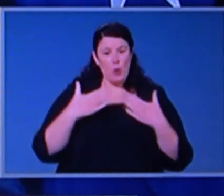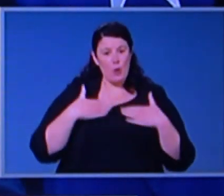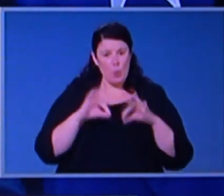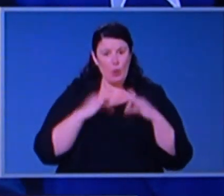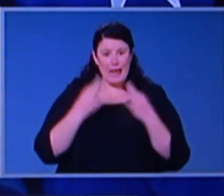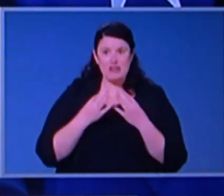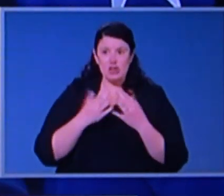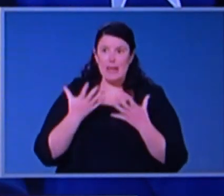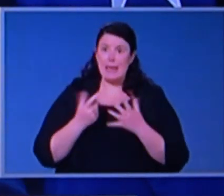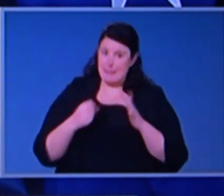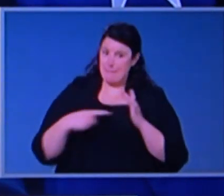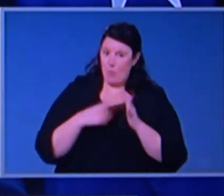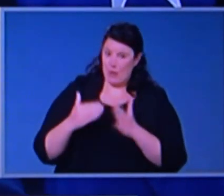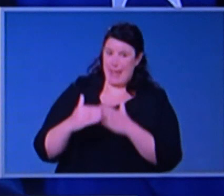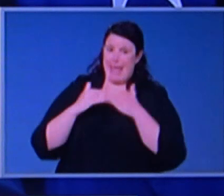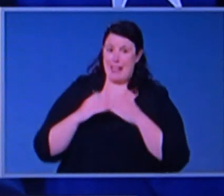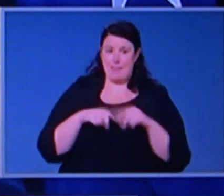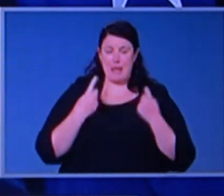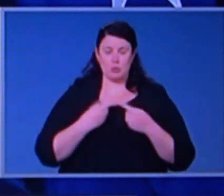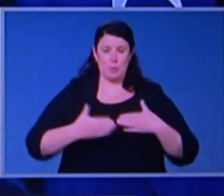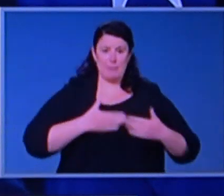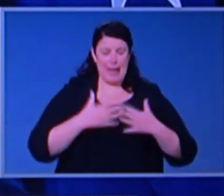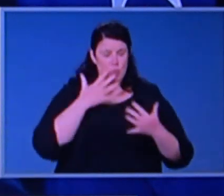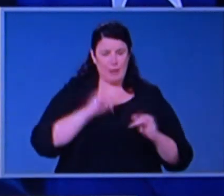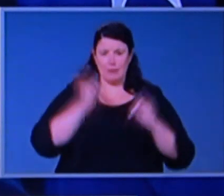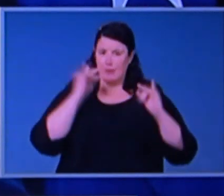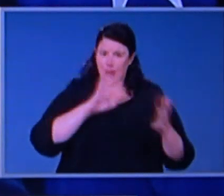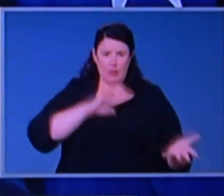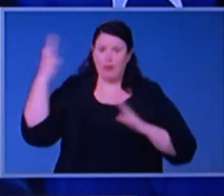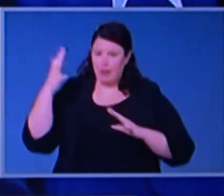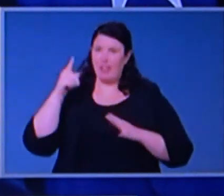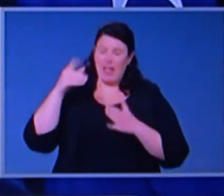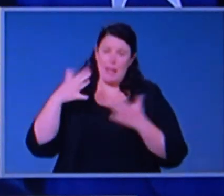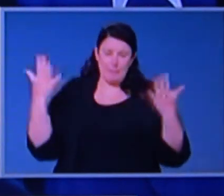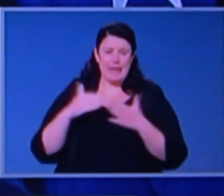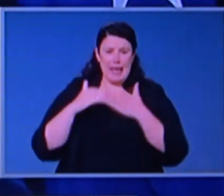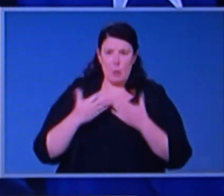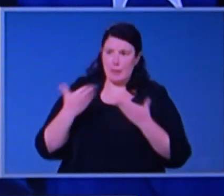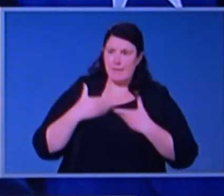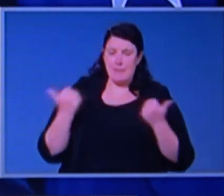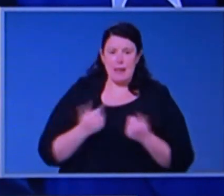by Australia, and I've made those comments and reflected those comments to other international leaders. That said,